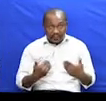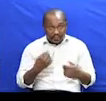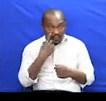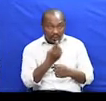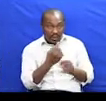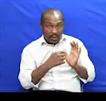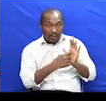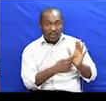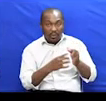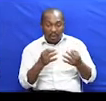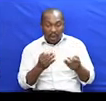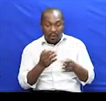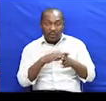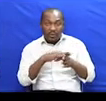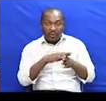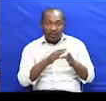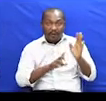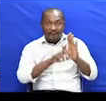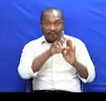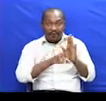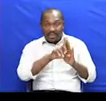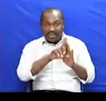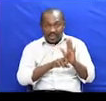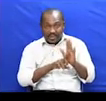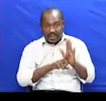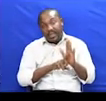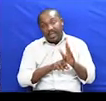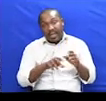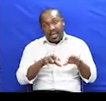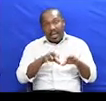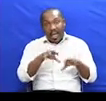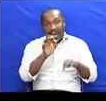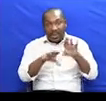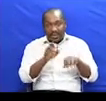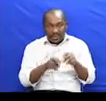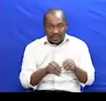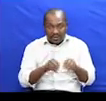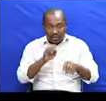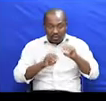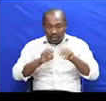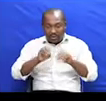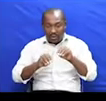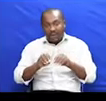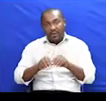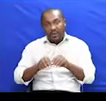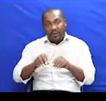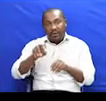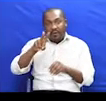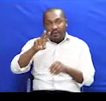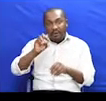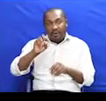how we use volumetric analysis to calculate the relative atomic mass of a given element in a